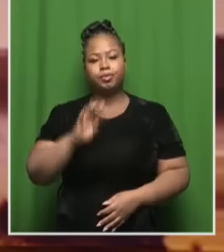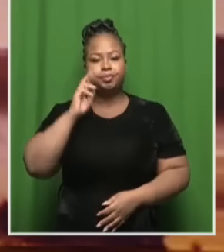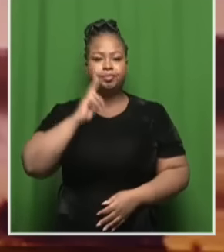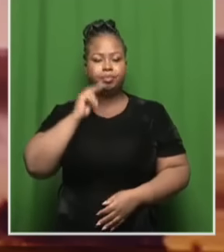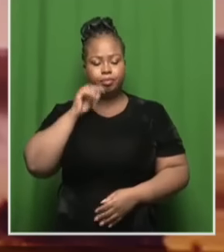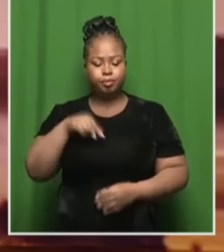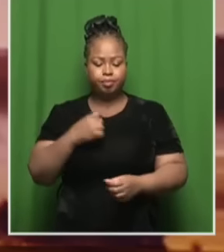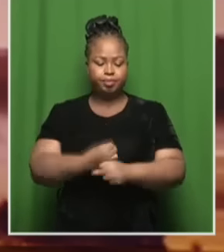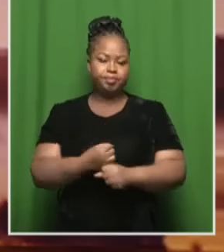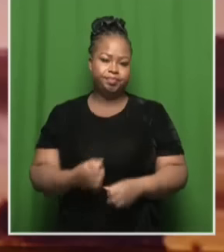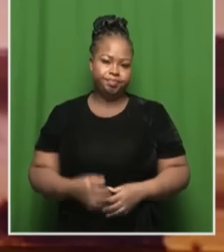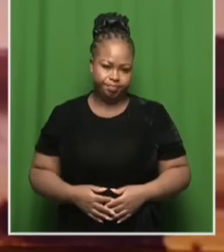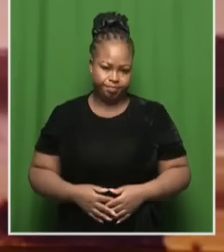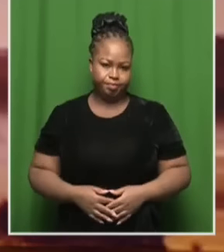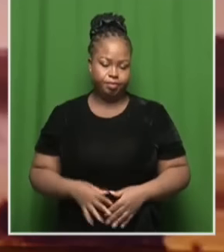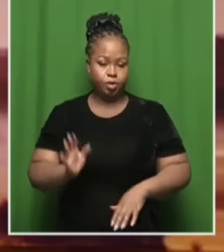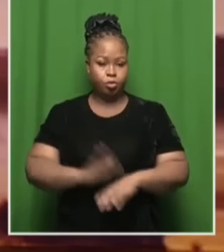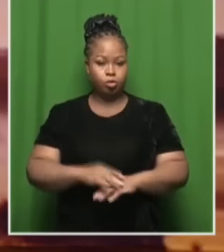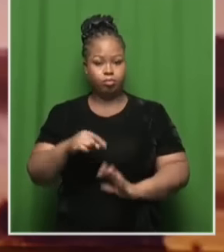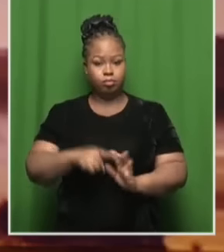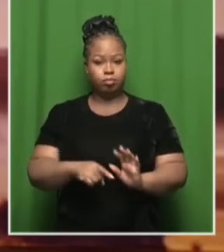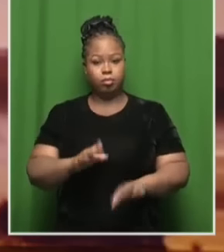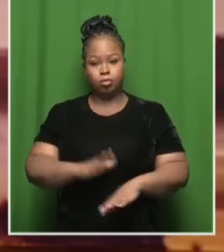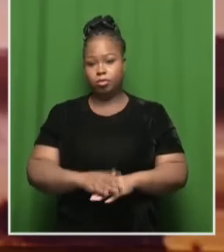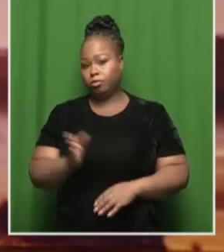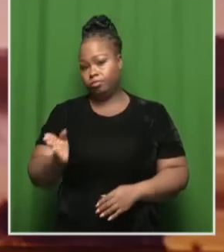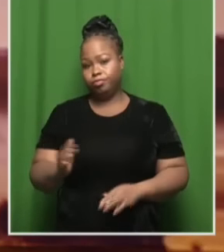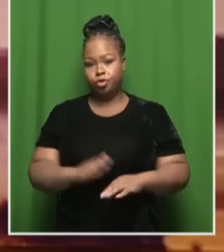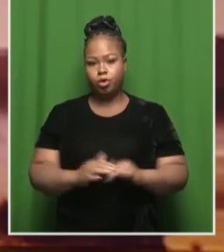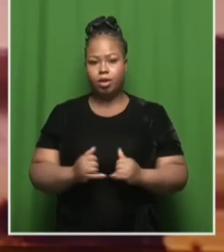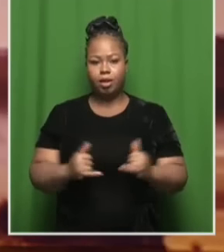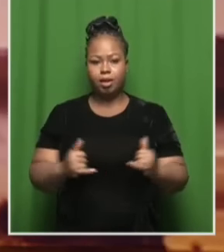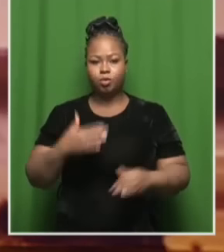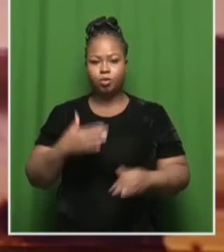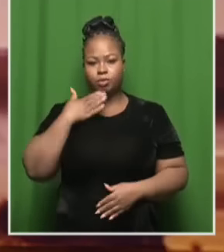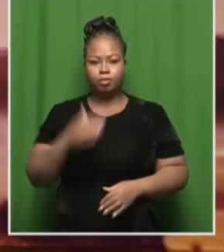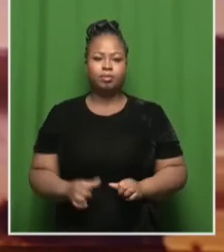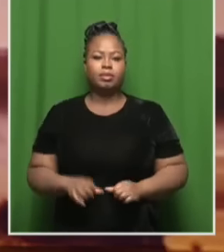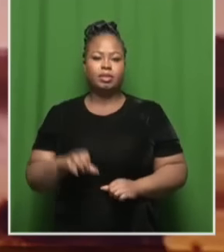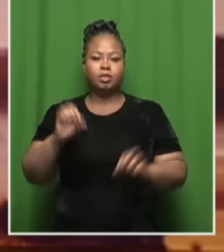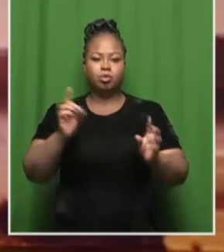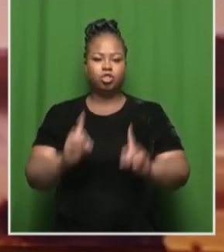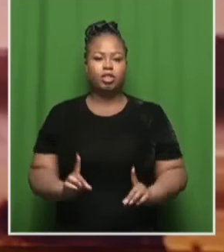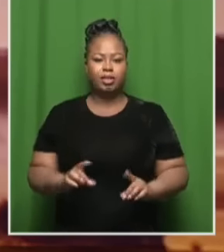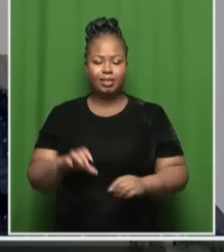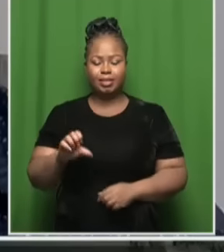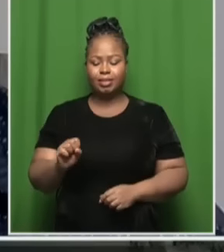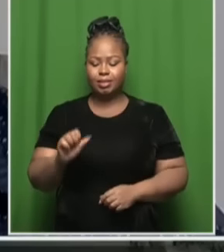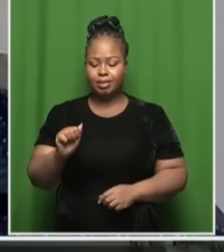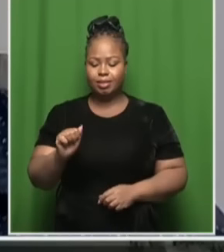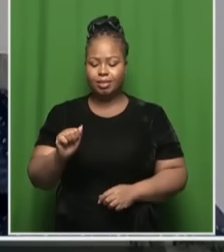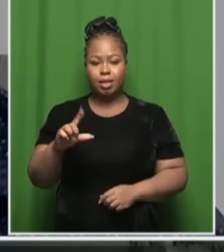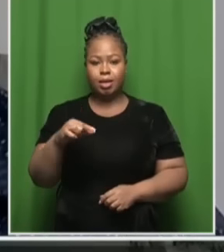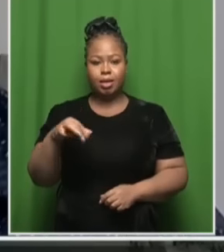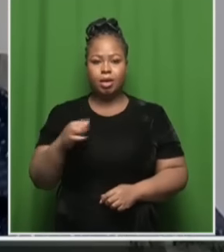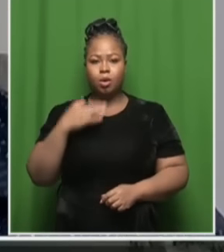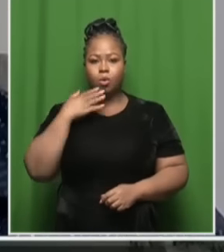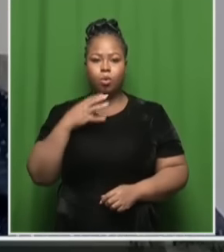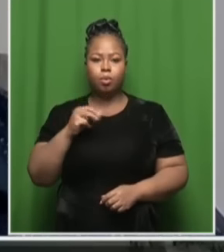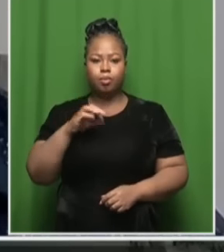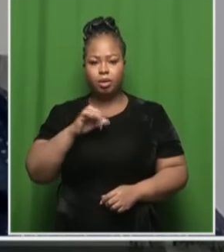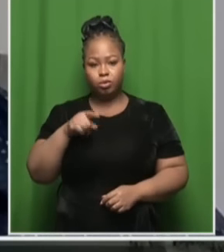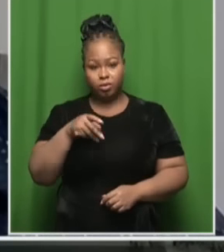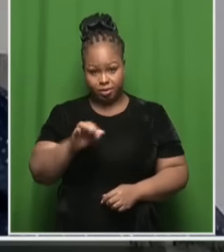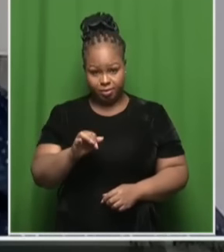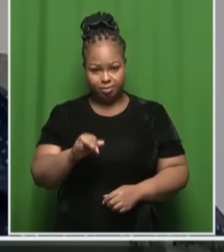November this year. So for more on this, we joined virtually by sustainable energy specialist at SALGA, Dr. Silas Mulaudzi, who